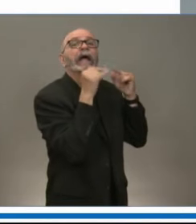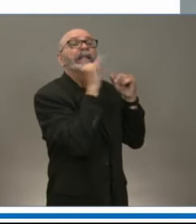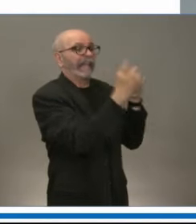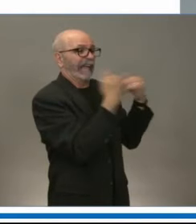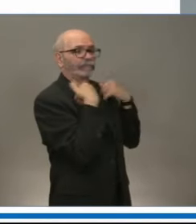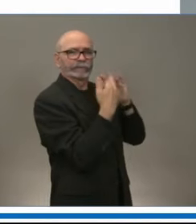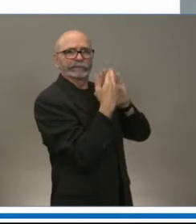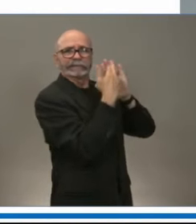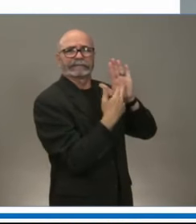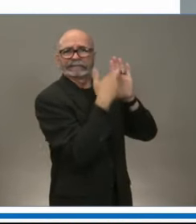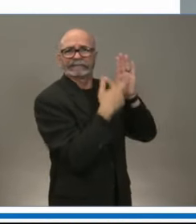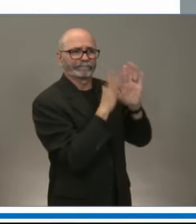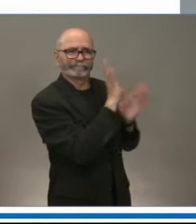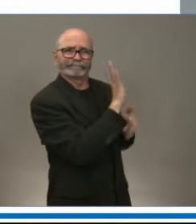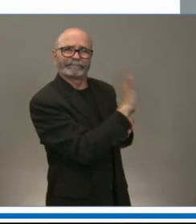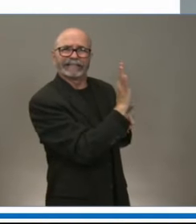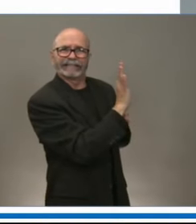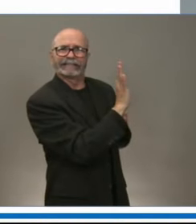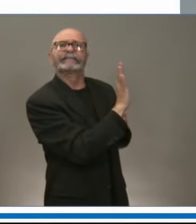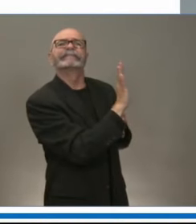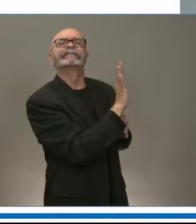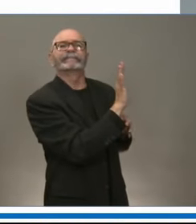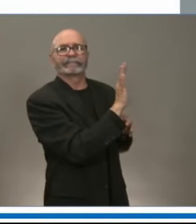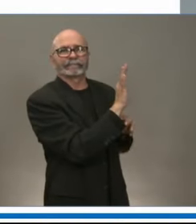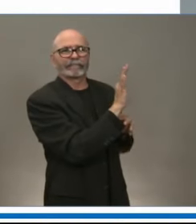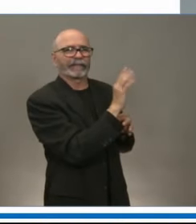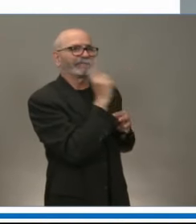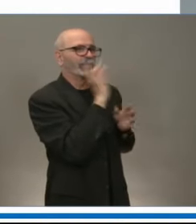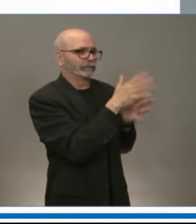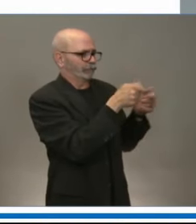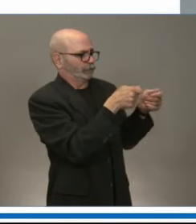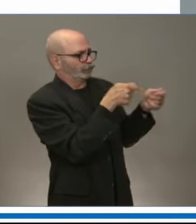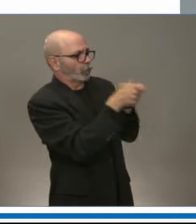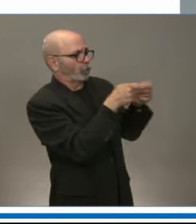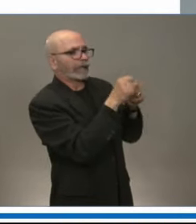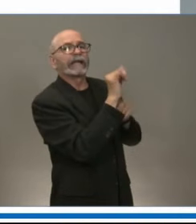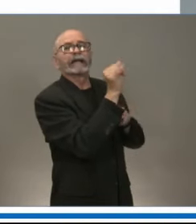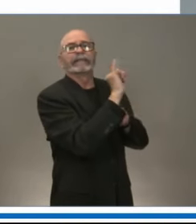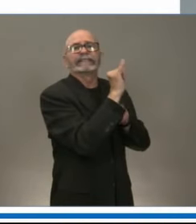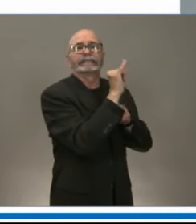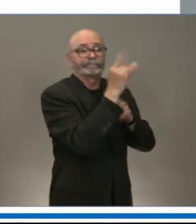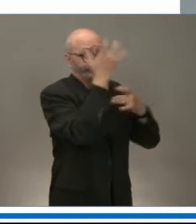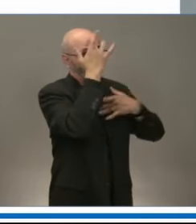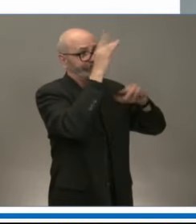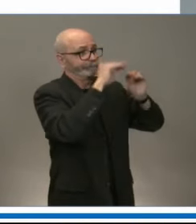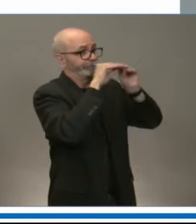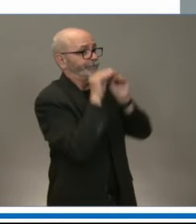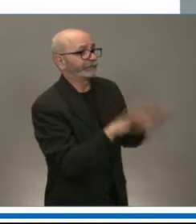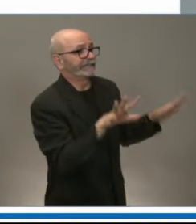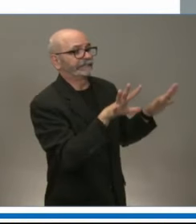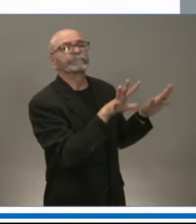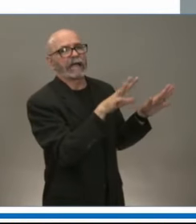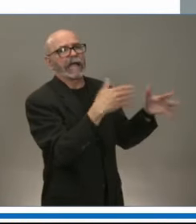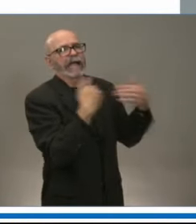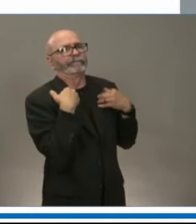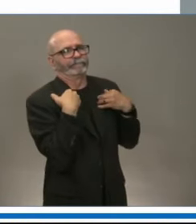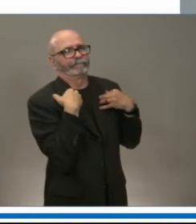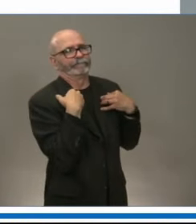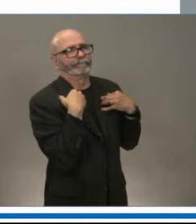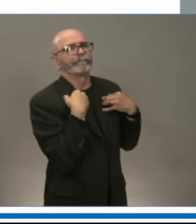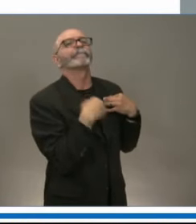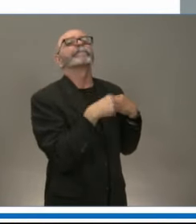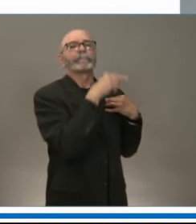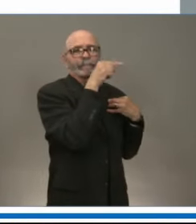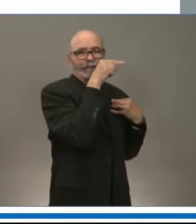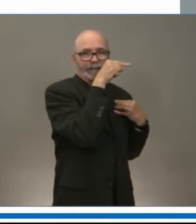in infection control that guide infection control measures that we're using those in Nova Scotia, and they include